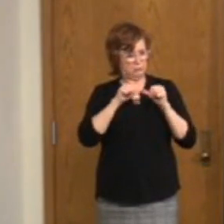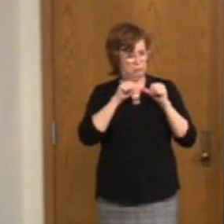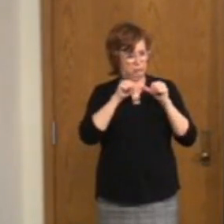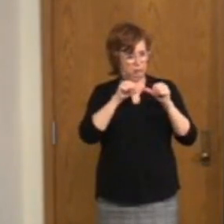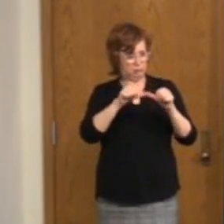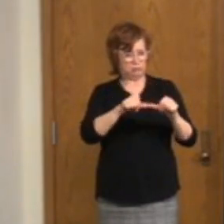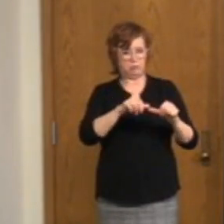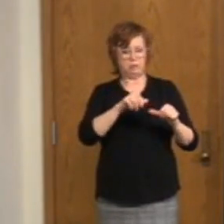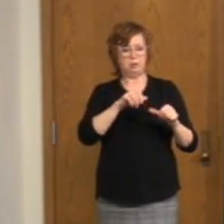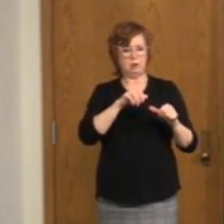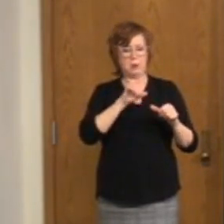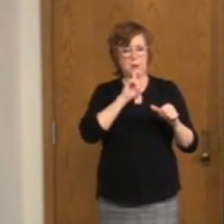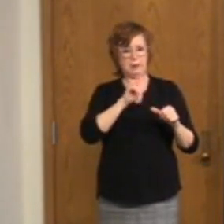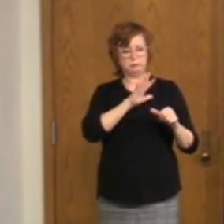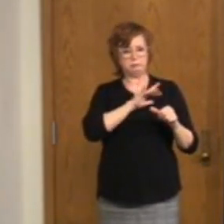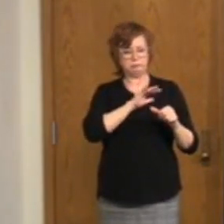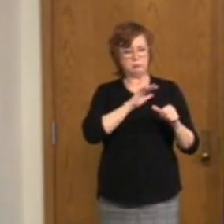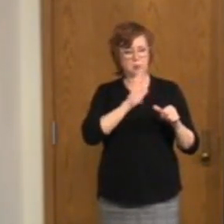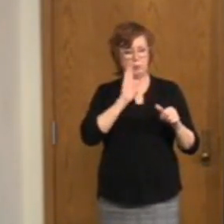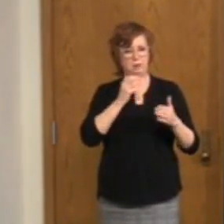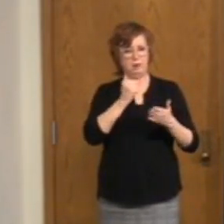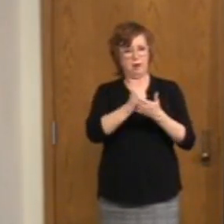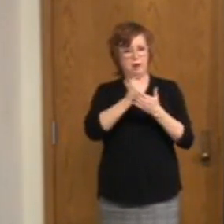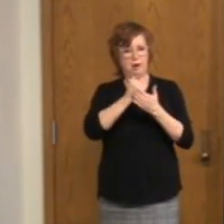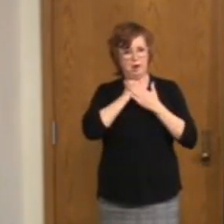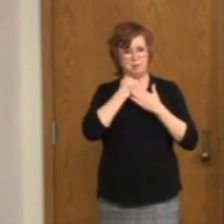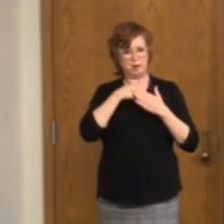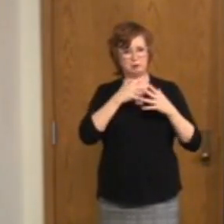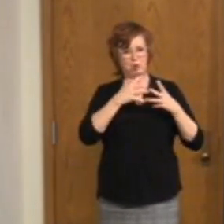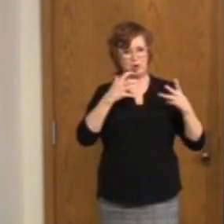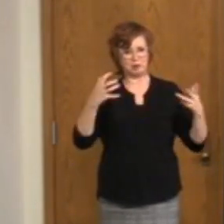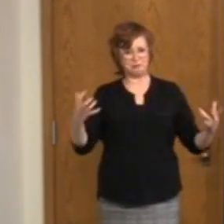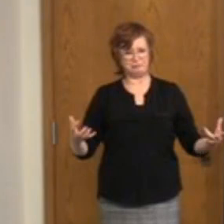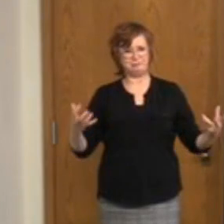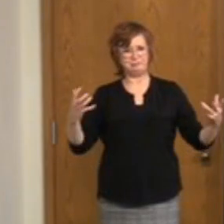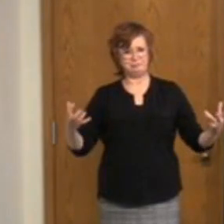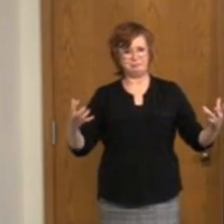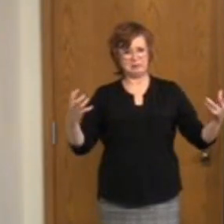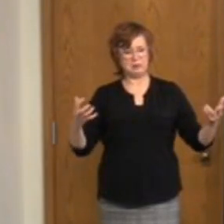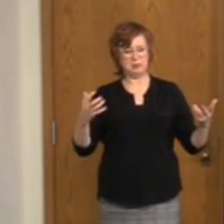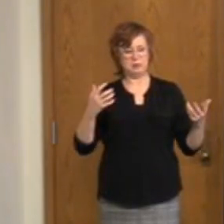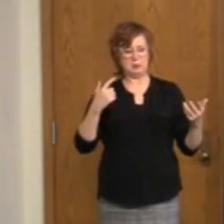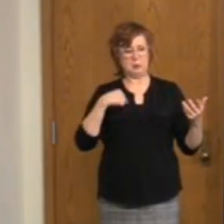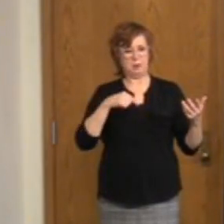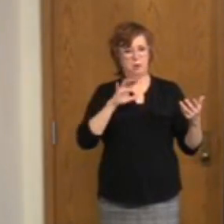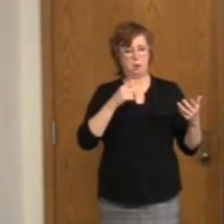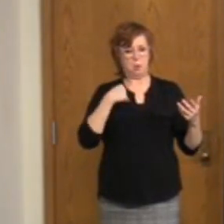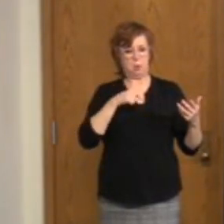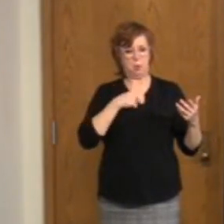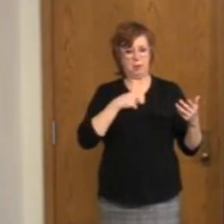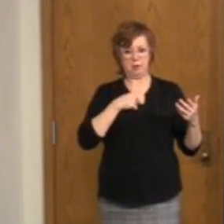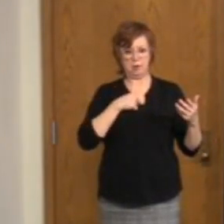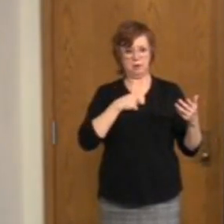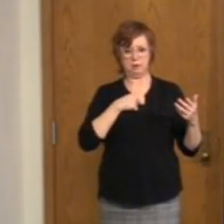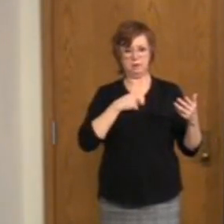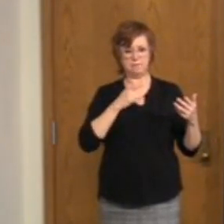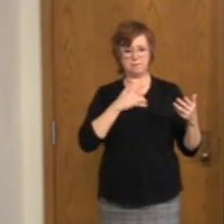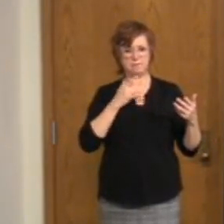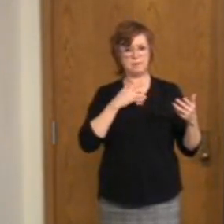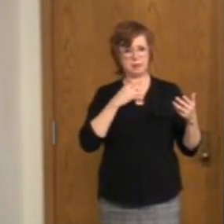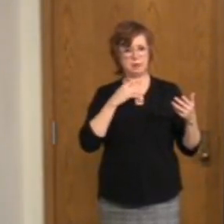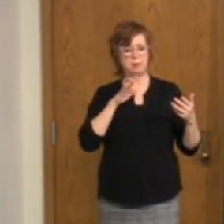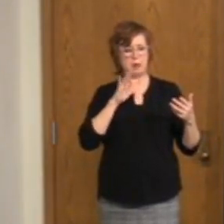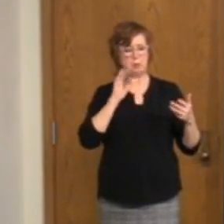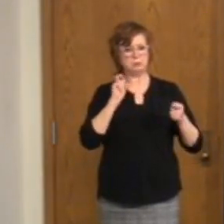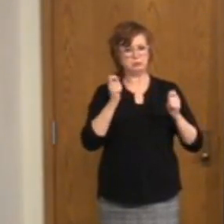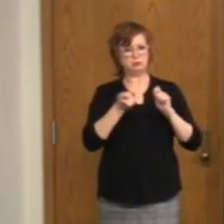changer for the dates that we can really strongly have some serious discussions about the measures that we have in place and